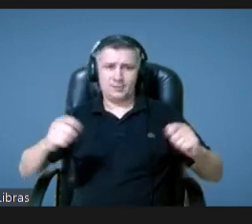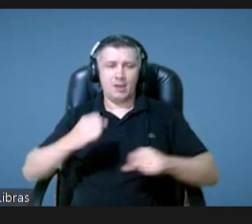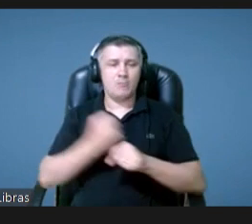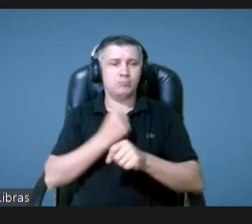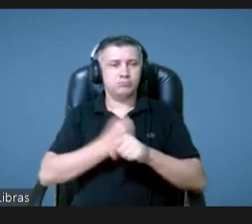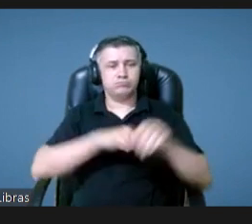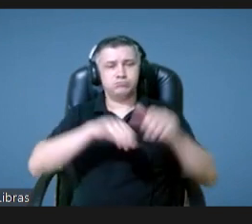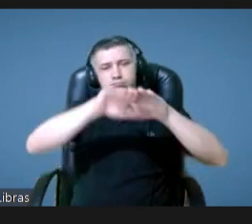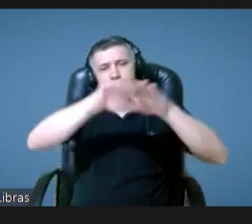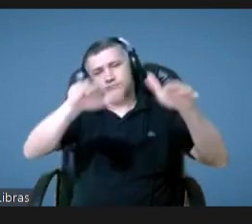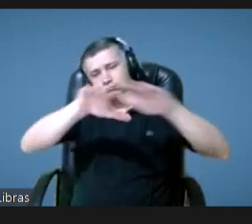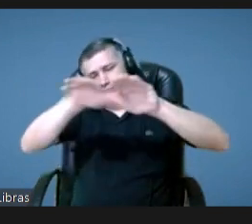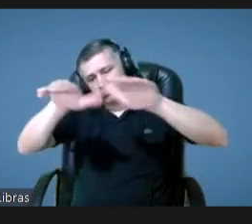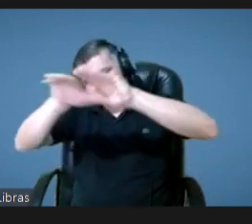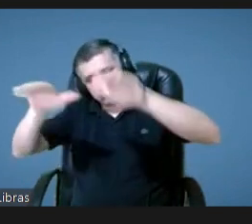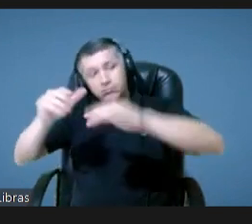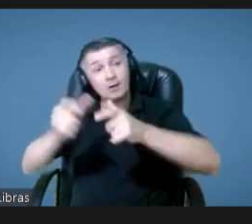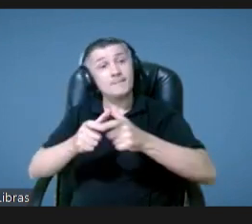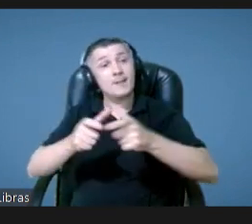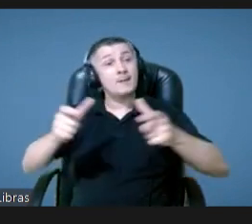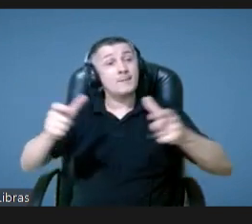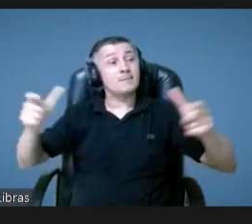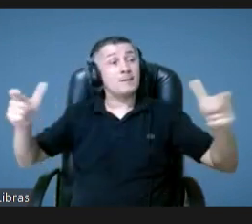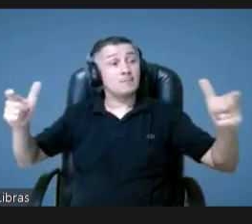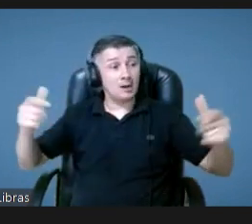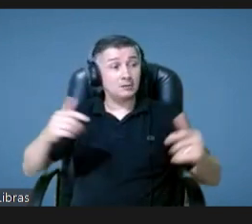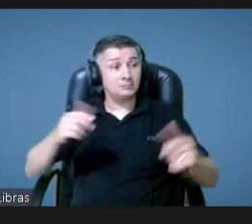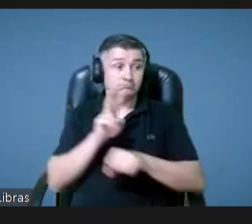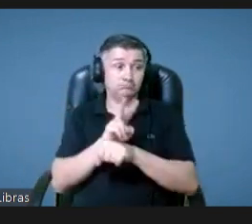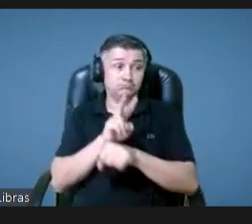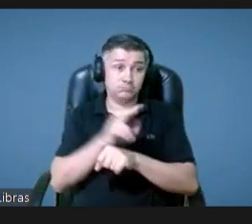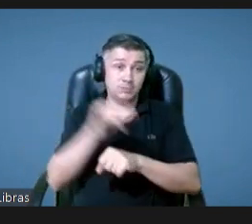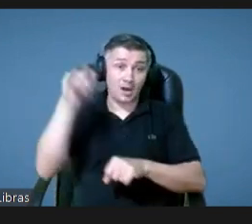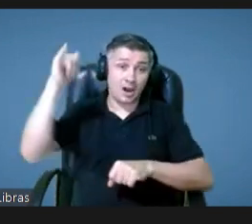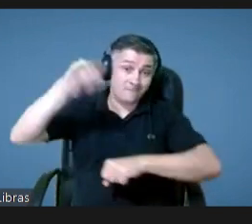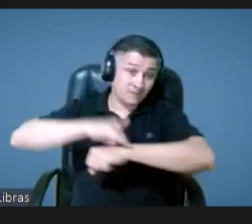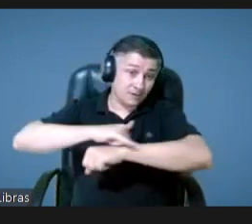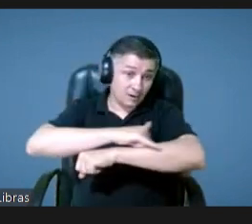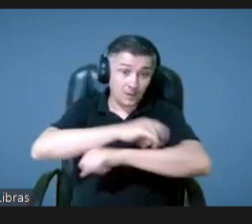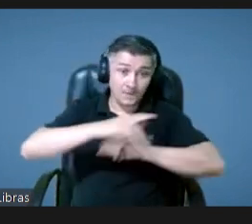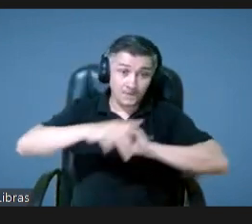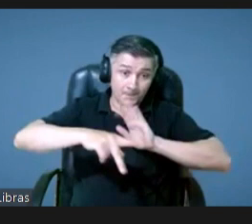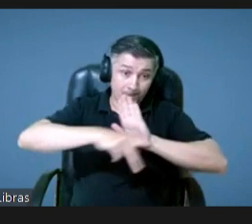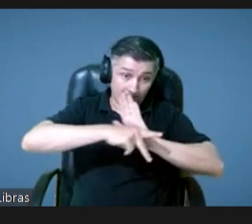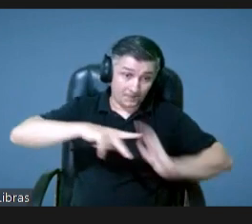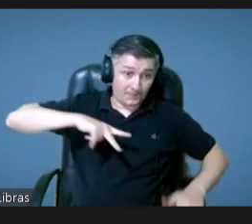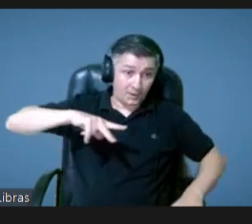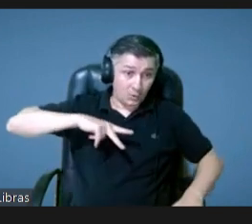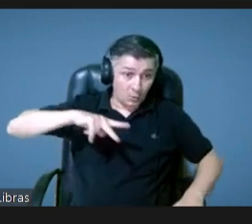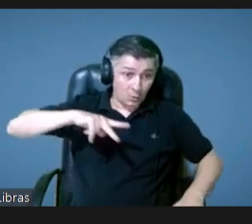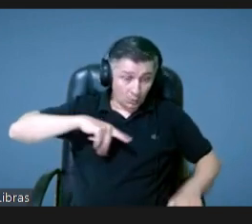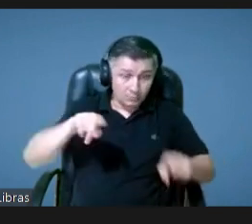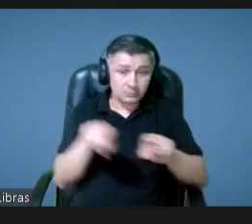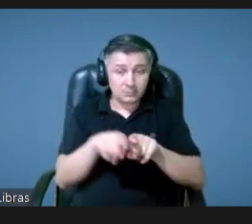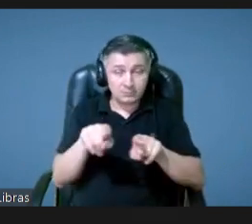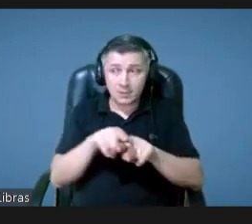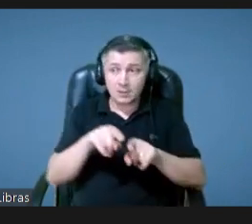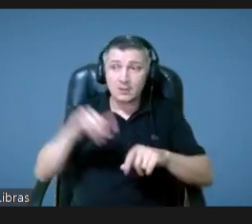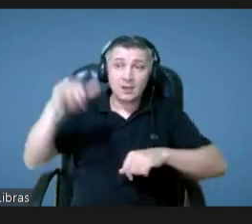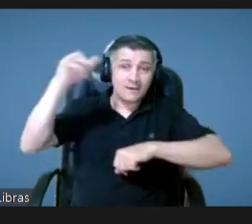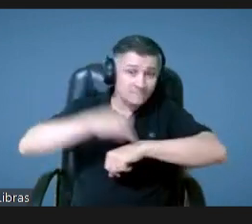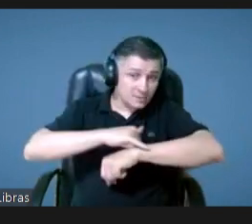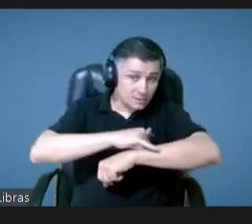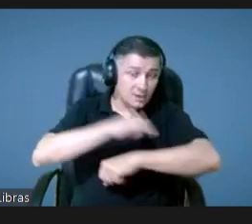And we have reasons to think that this demand is there. This has to do with the growth in